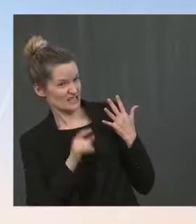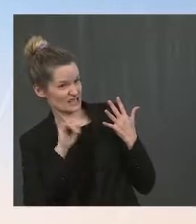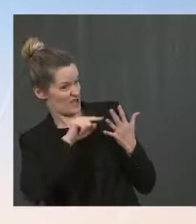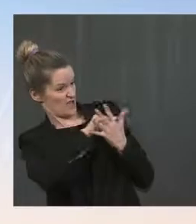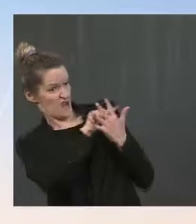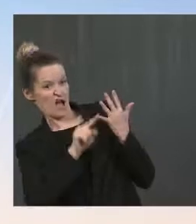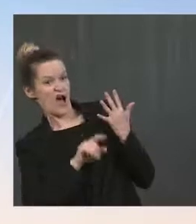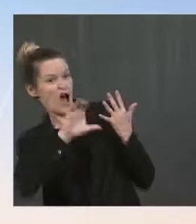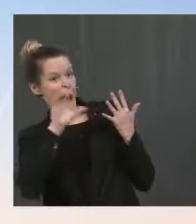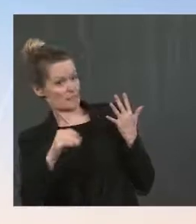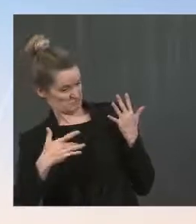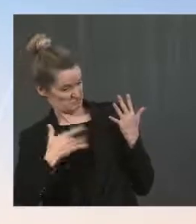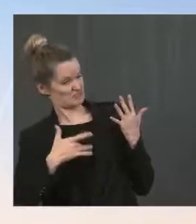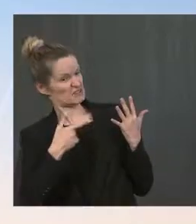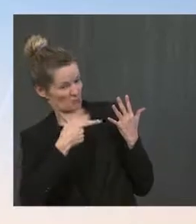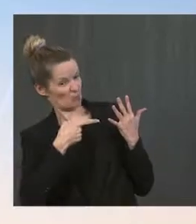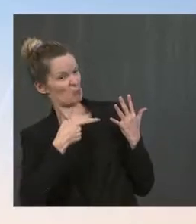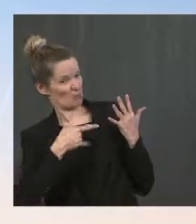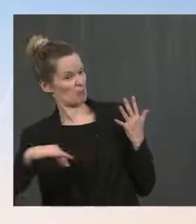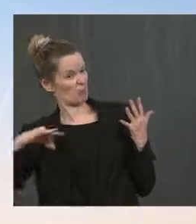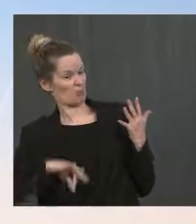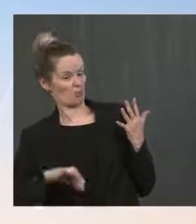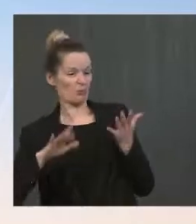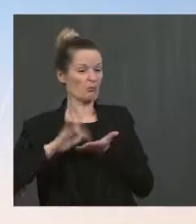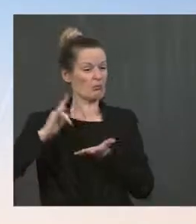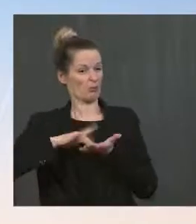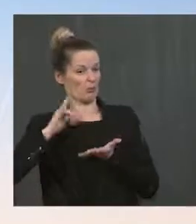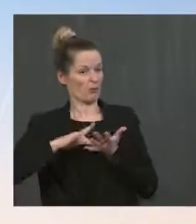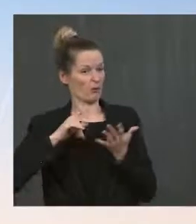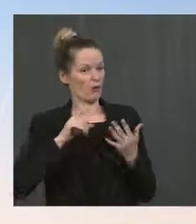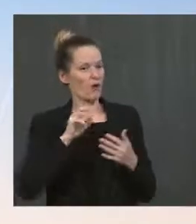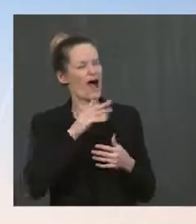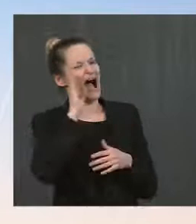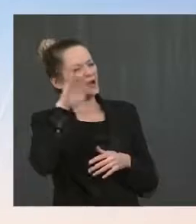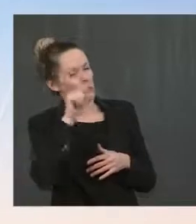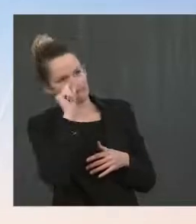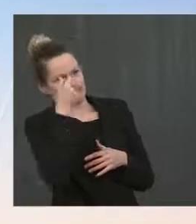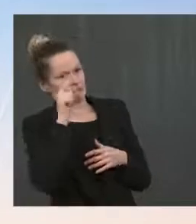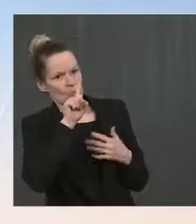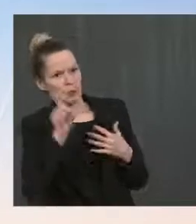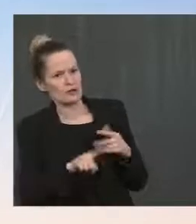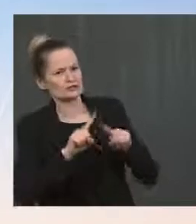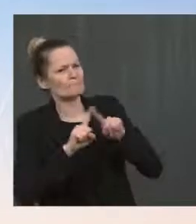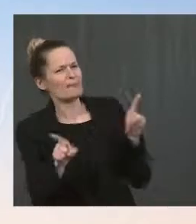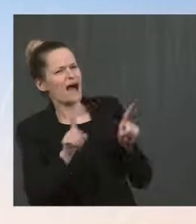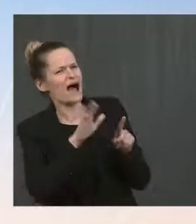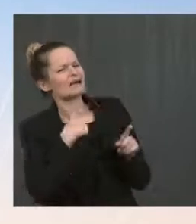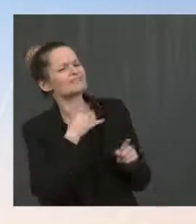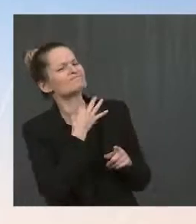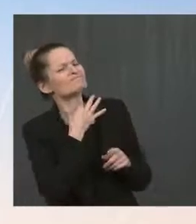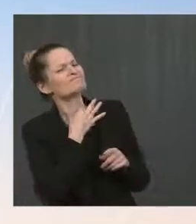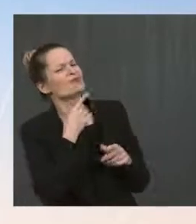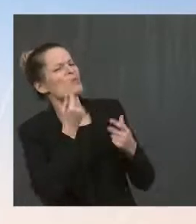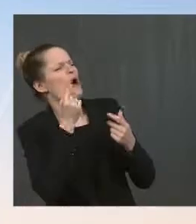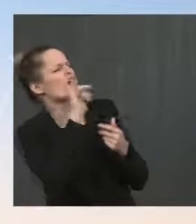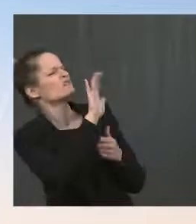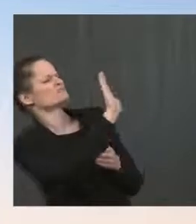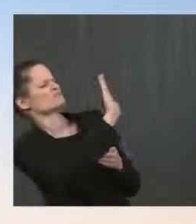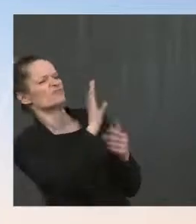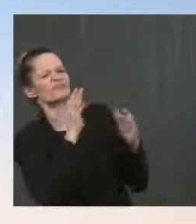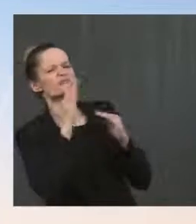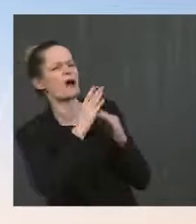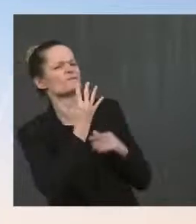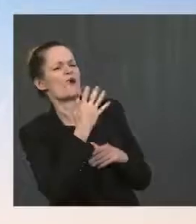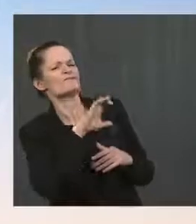right now? Forgive me if this is an ignorant question. What are these companies? Who are they? What are the top four? And what specifically are you seeing as it relates to this